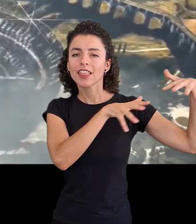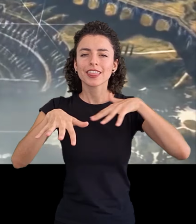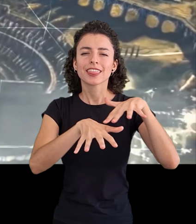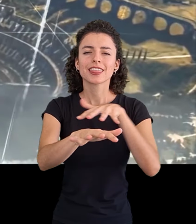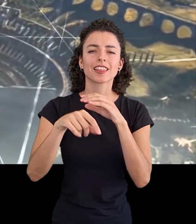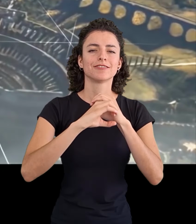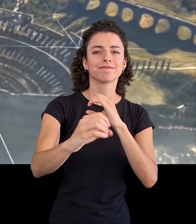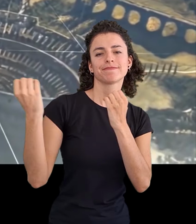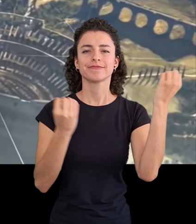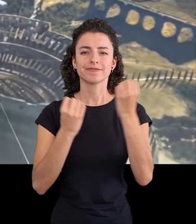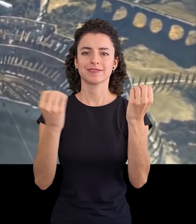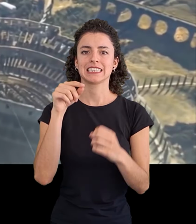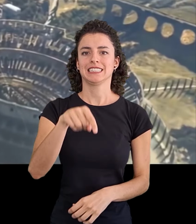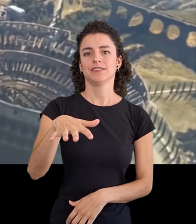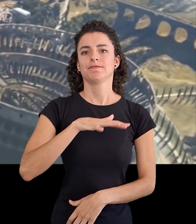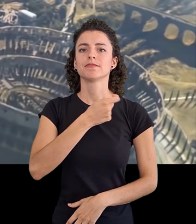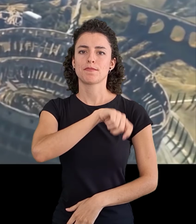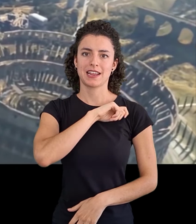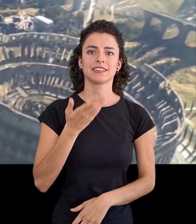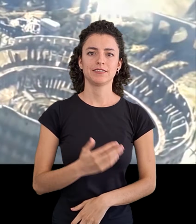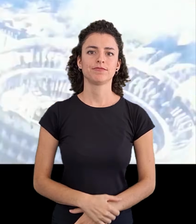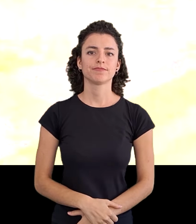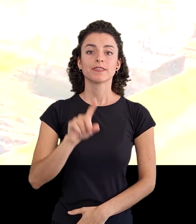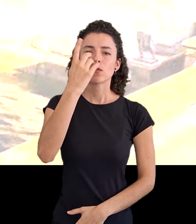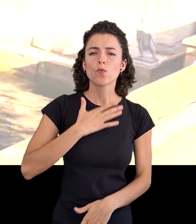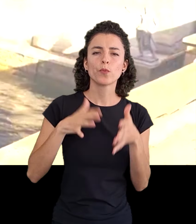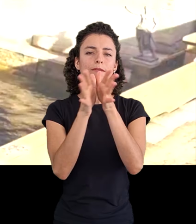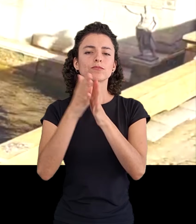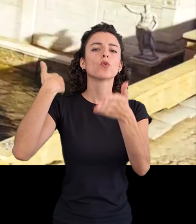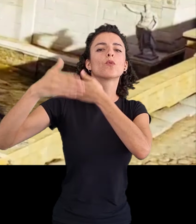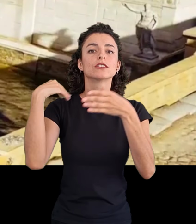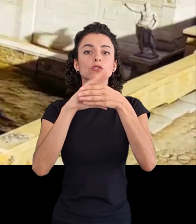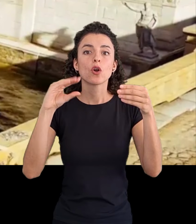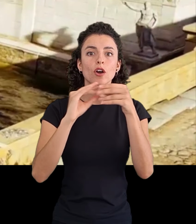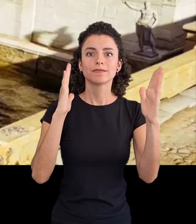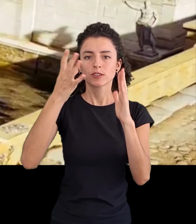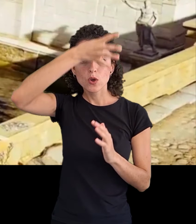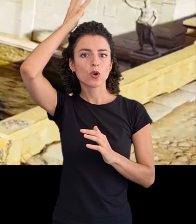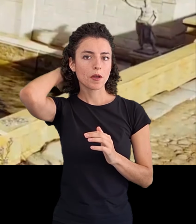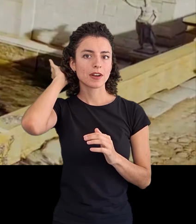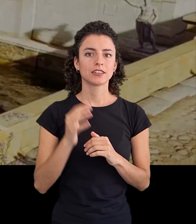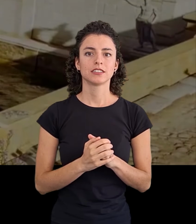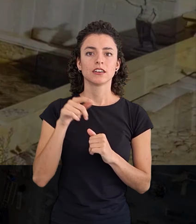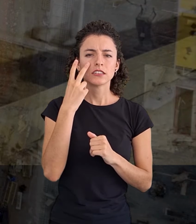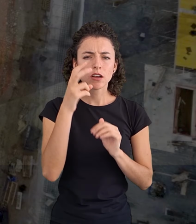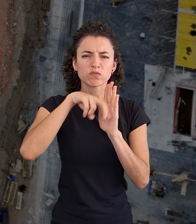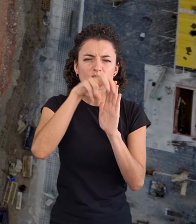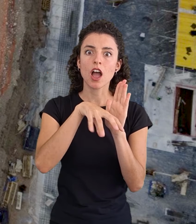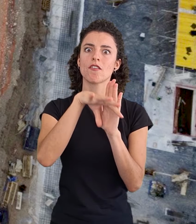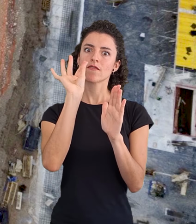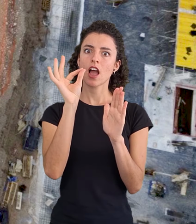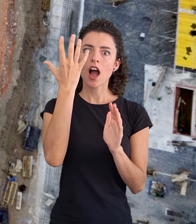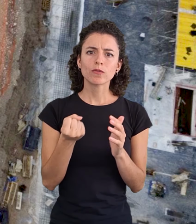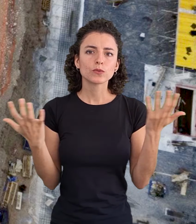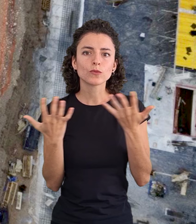To begin to tell the tale of sanitation in the Iberian Peninsula, we must go back to Roman times, creators of